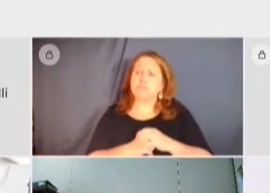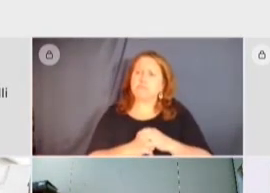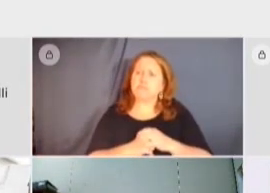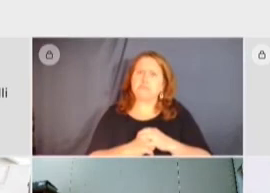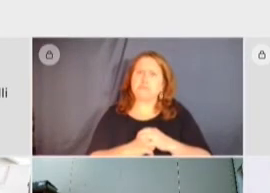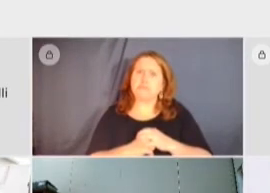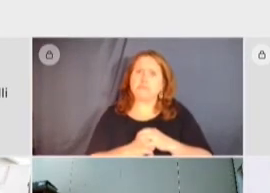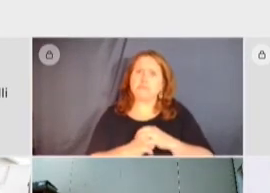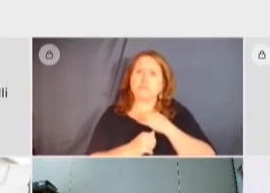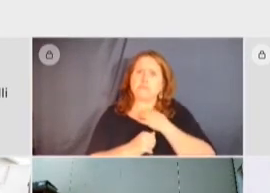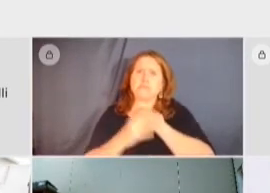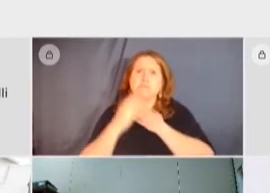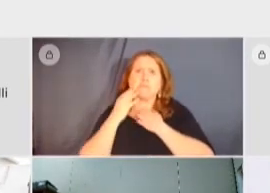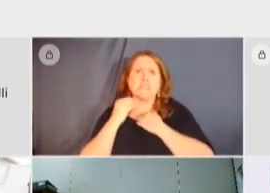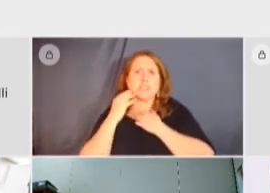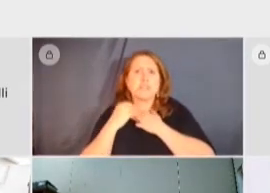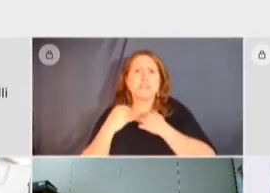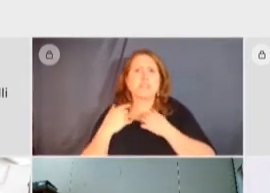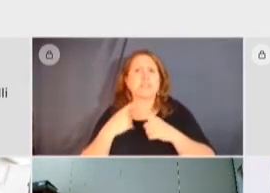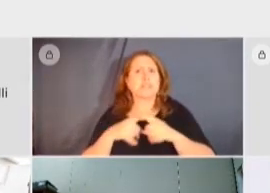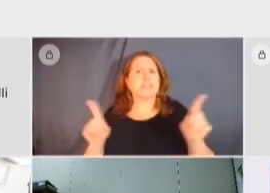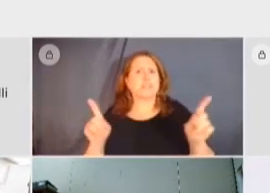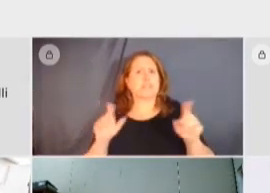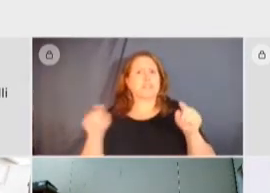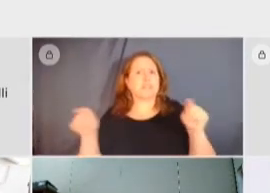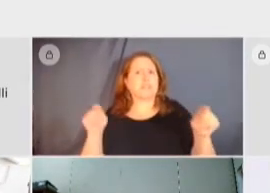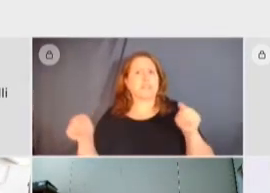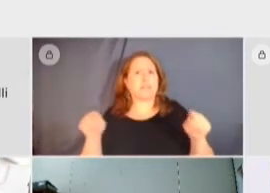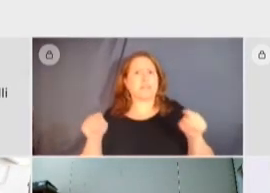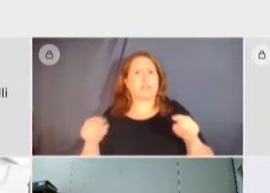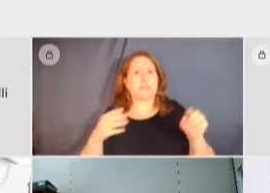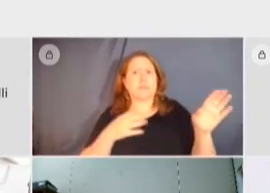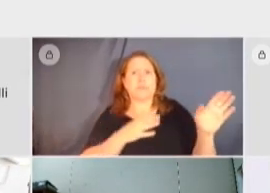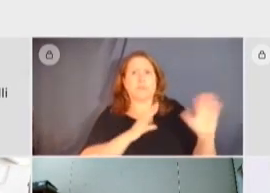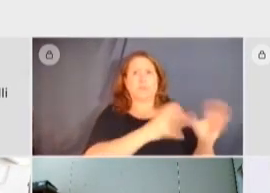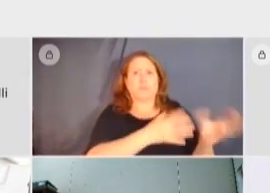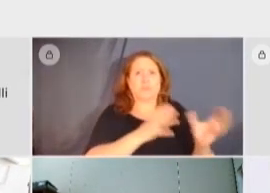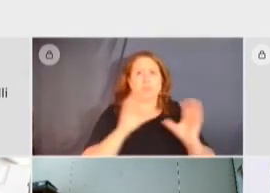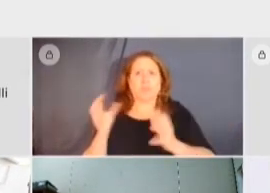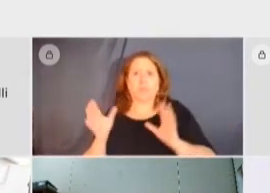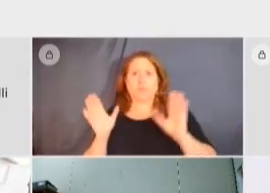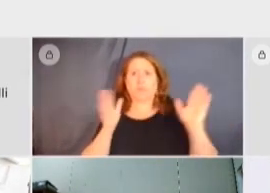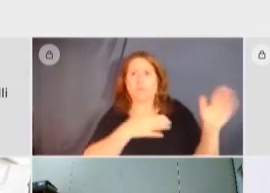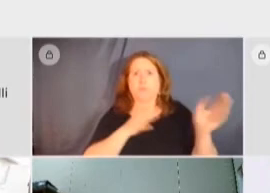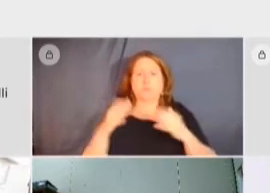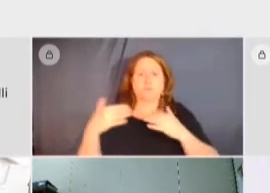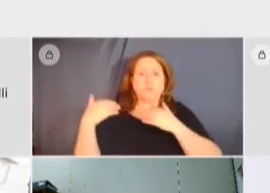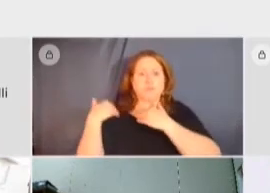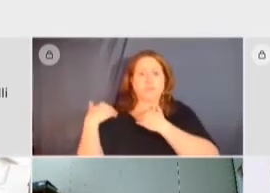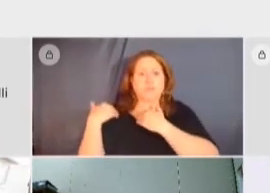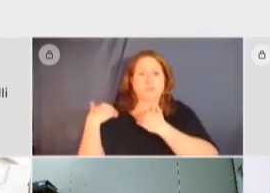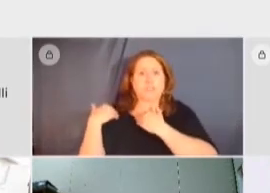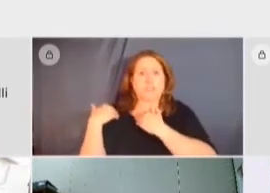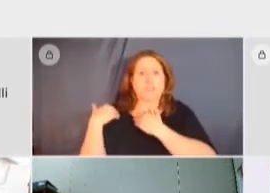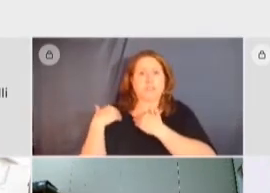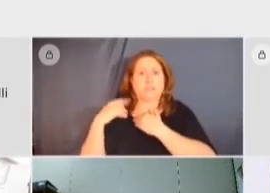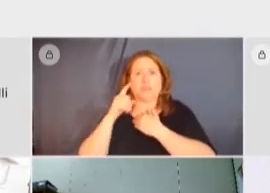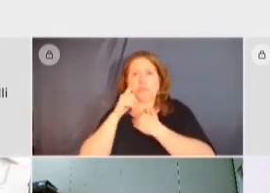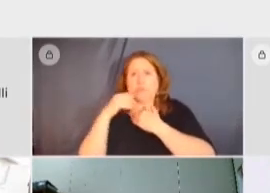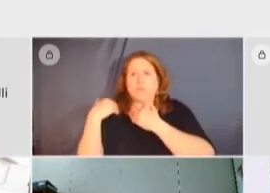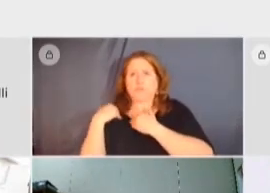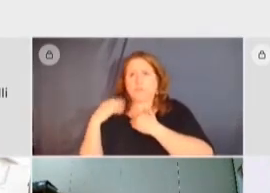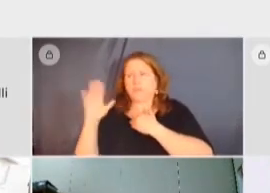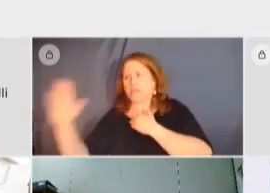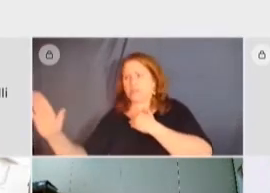bifurcated responsibility like that, that things get in the way, that the responsibility has to be with us or it has to be with them. That's